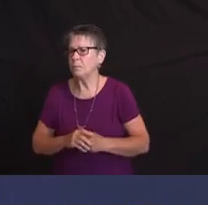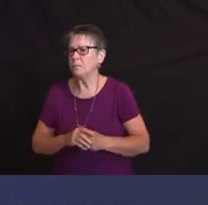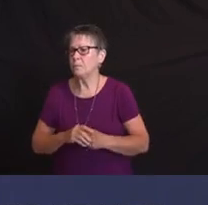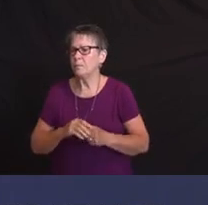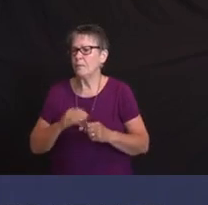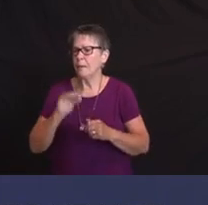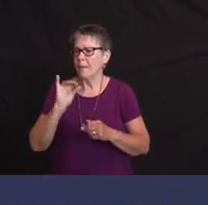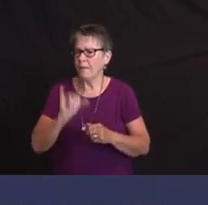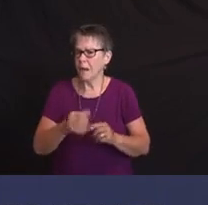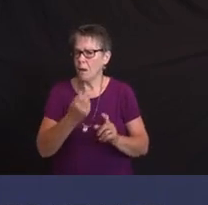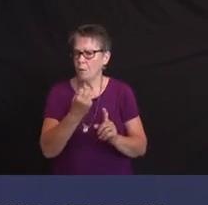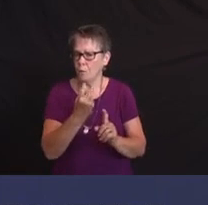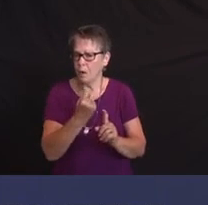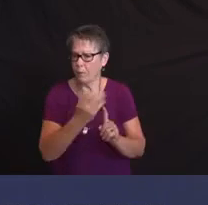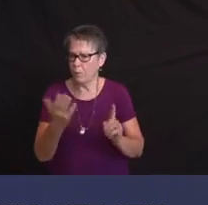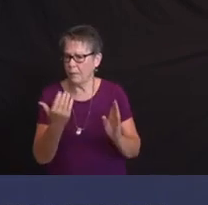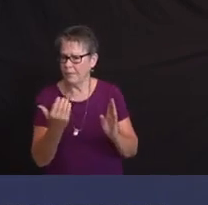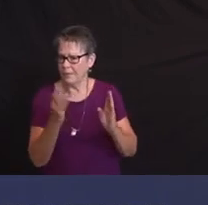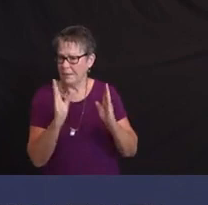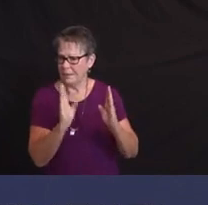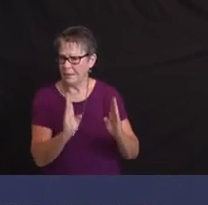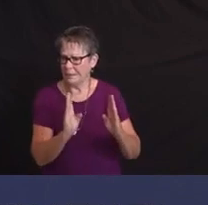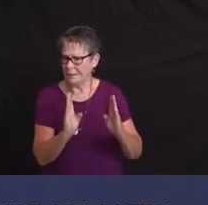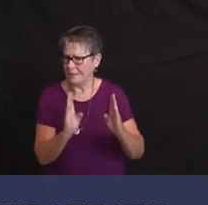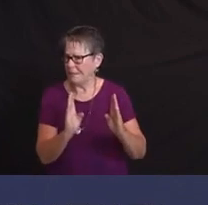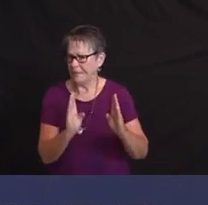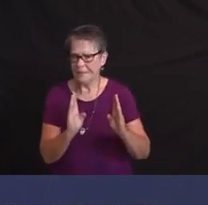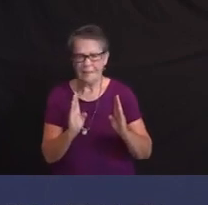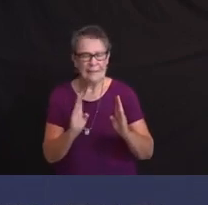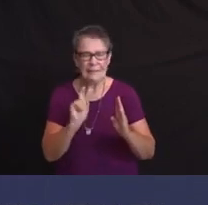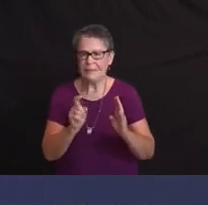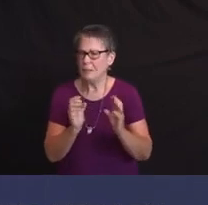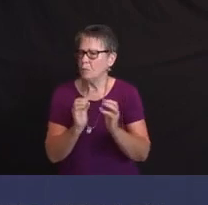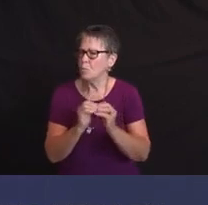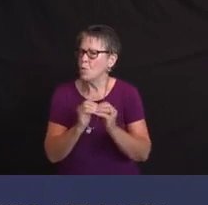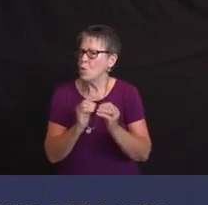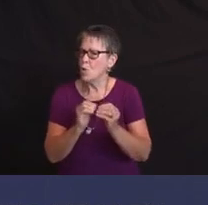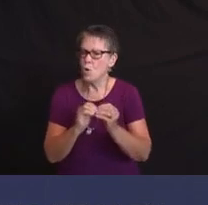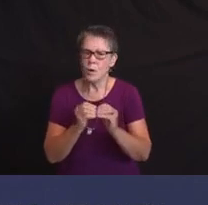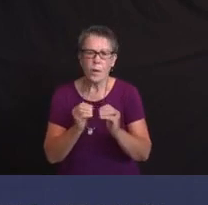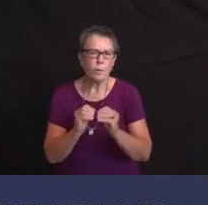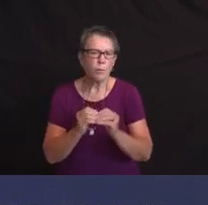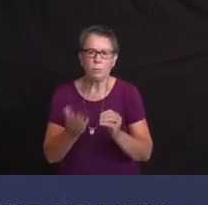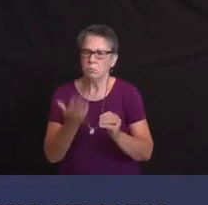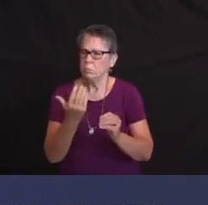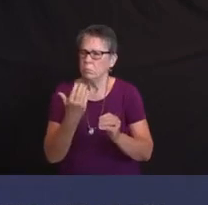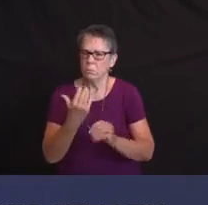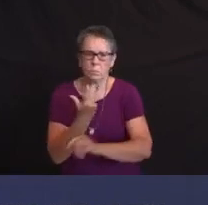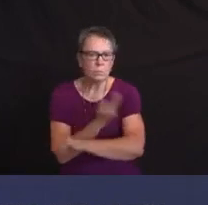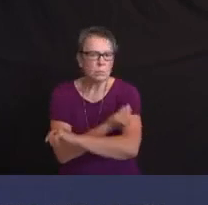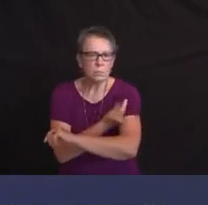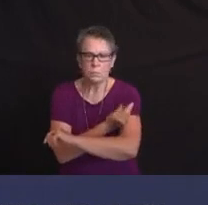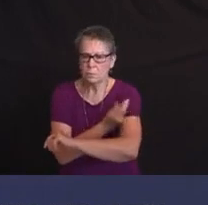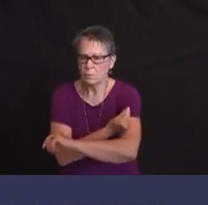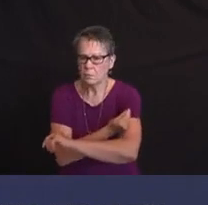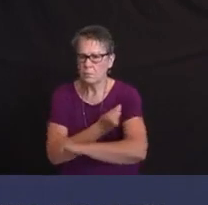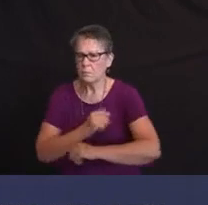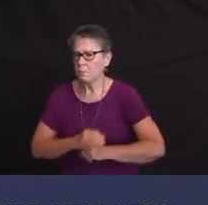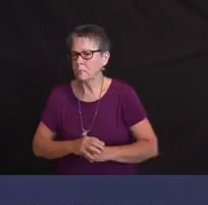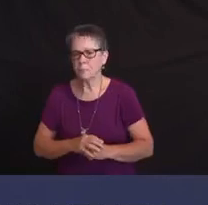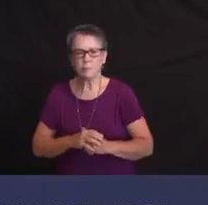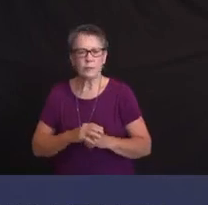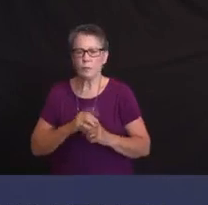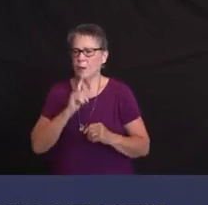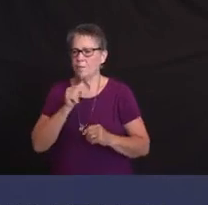cohort. So we just got to, for the folks who are eligible in both of those groups, 12 to 15 and 16 to